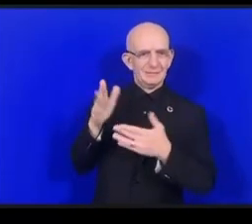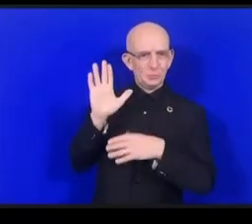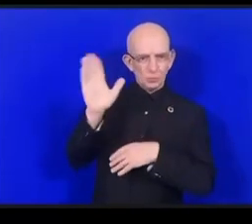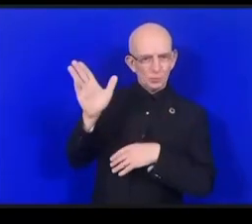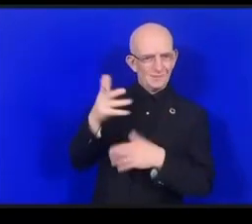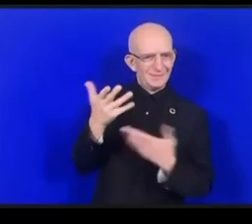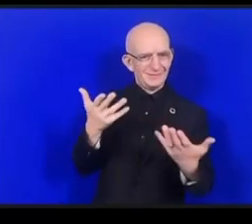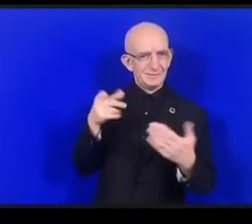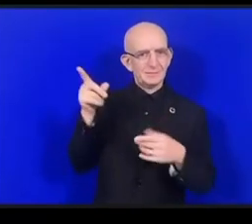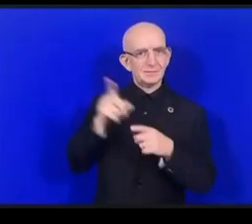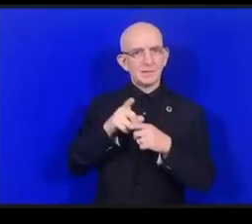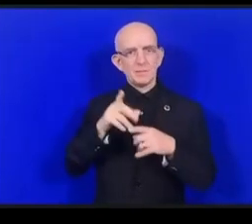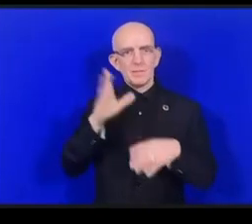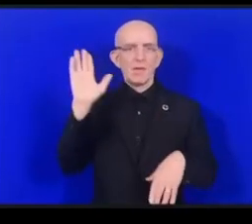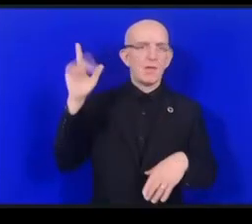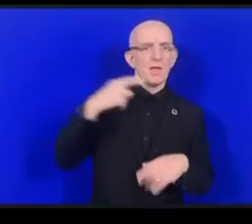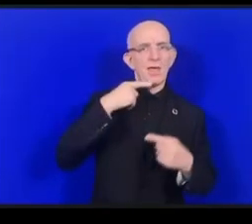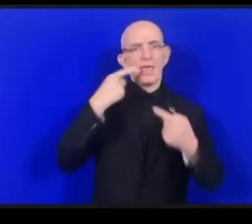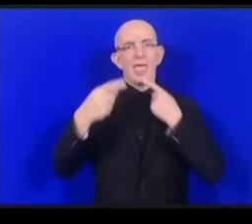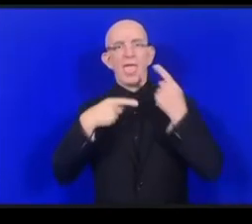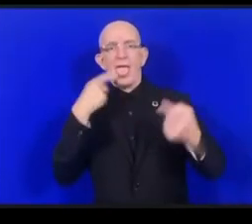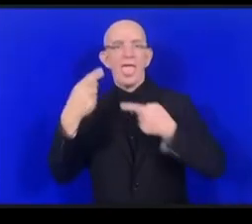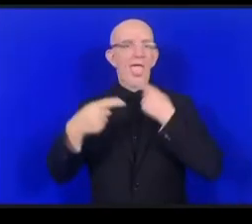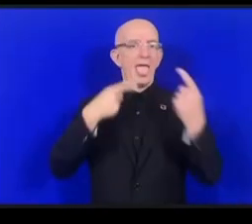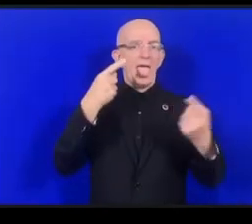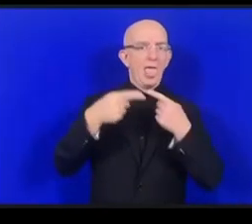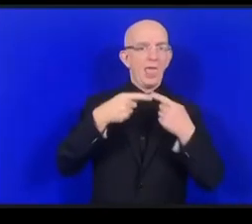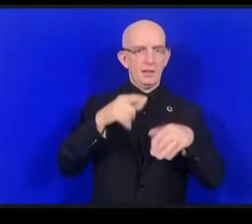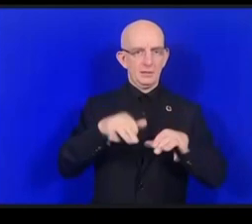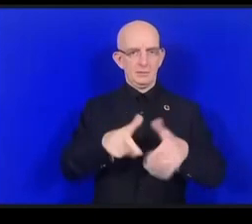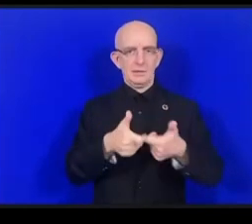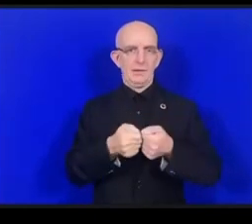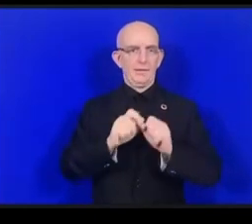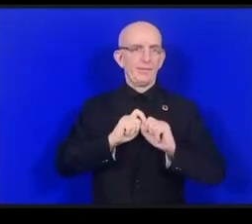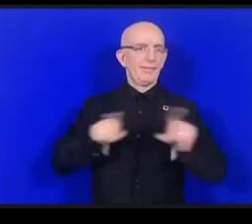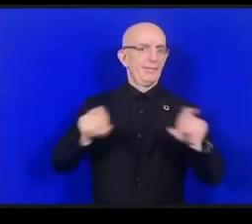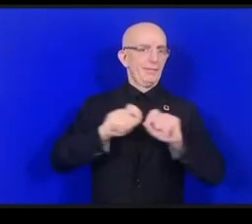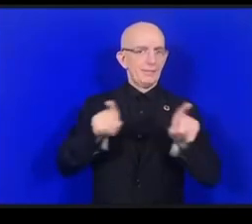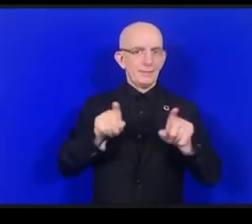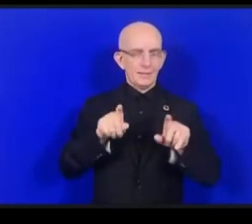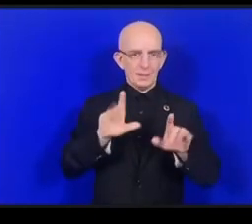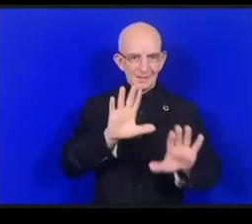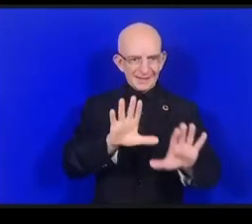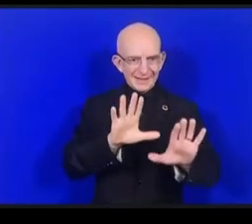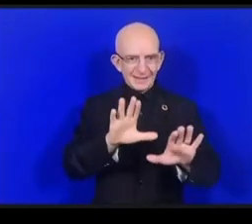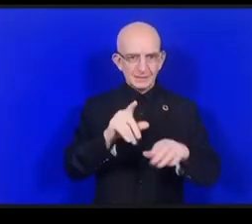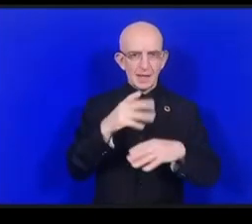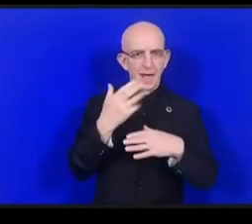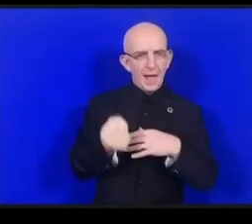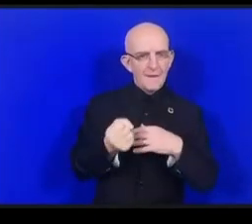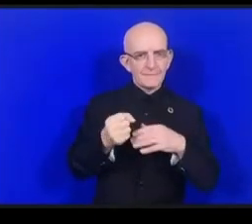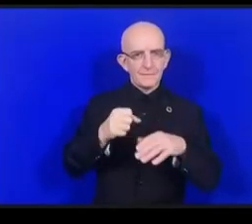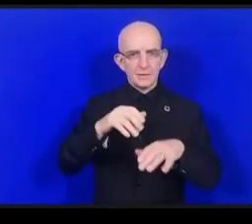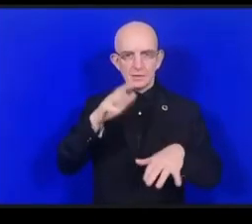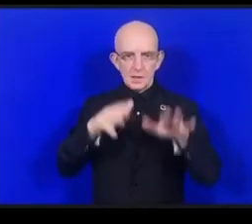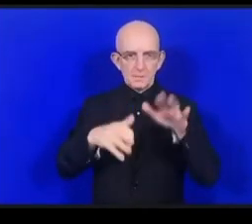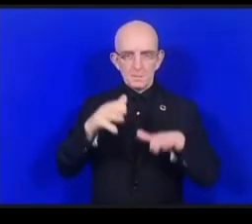issue online, that is inevitable that we are facing. And also,